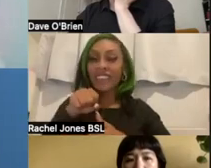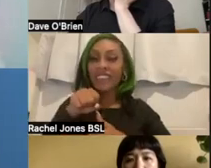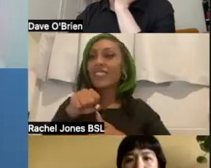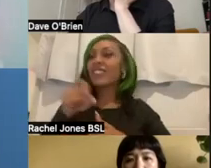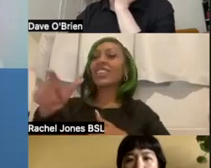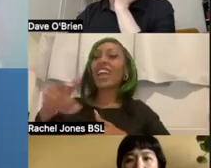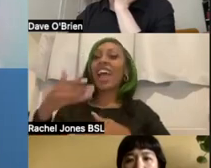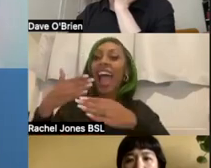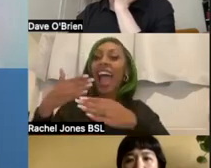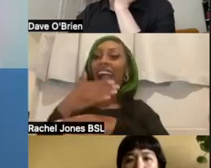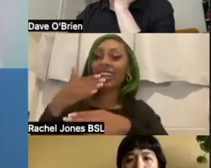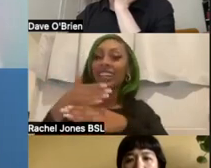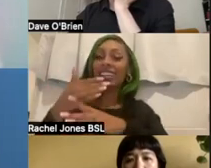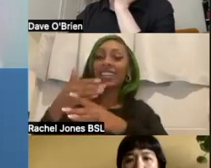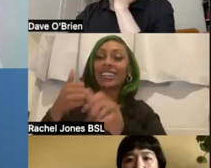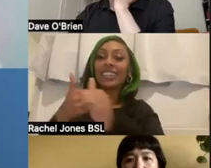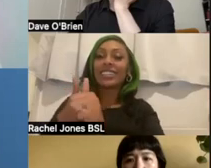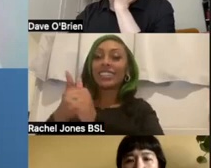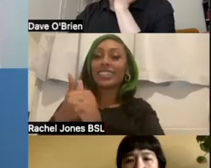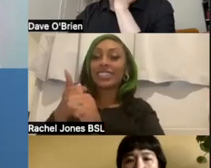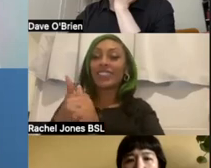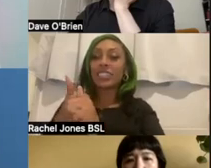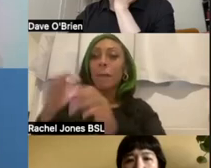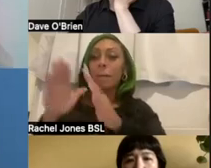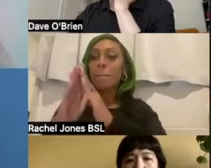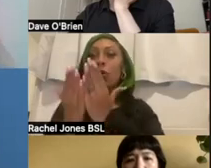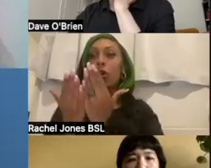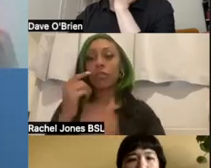And one more thing to consider is